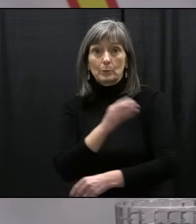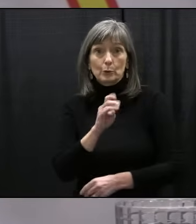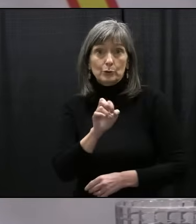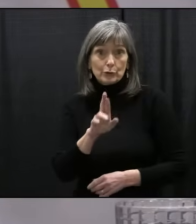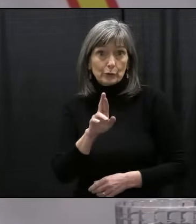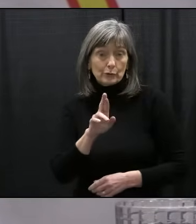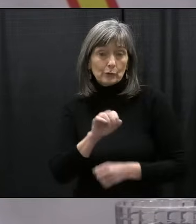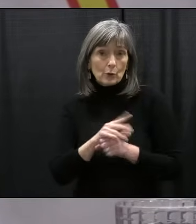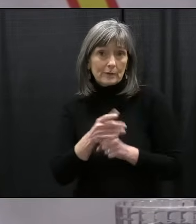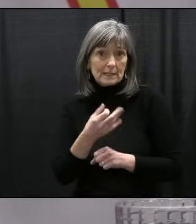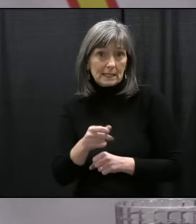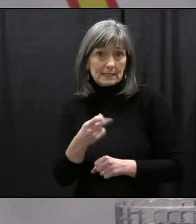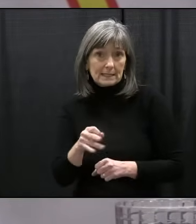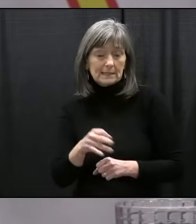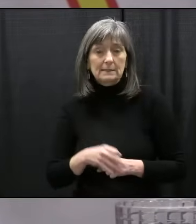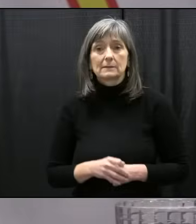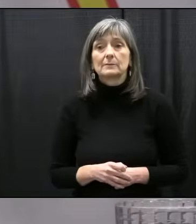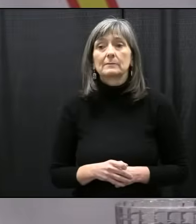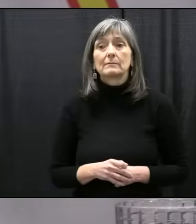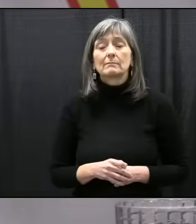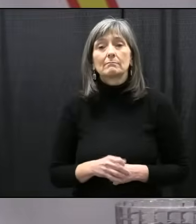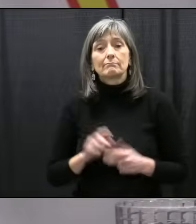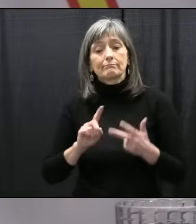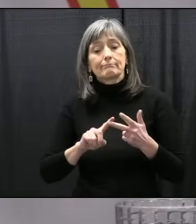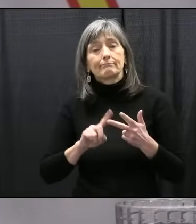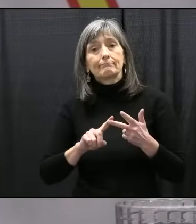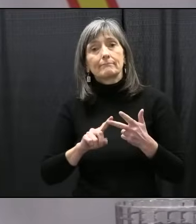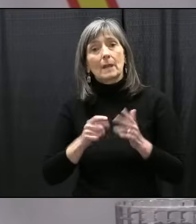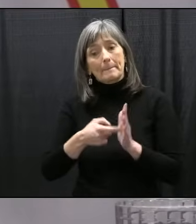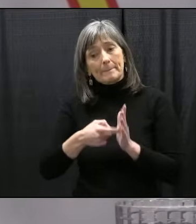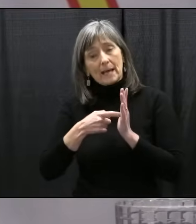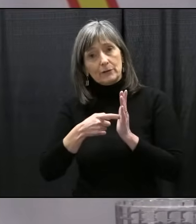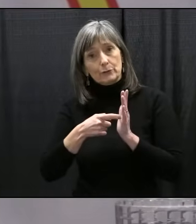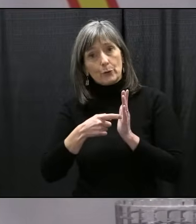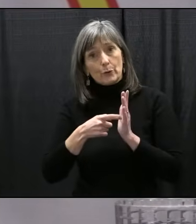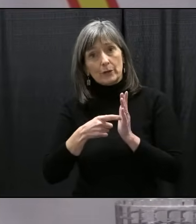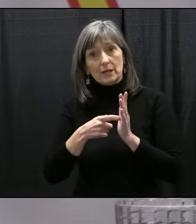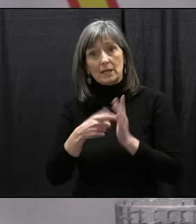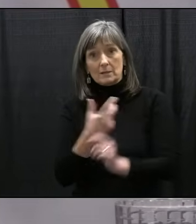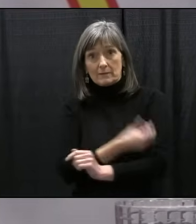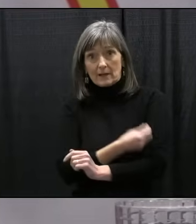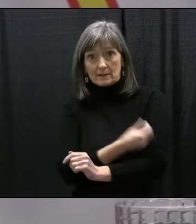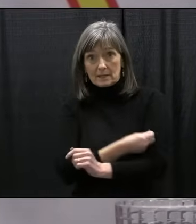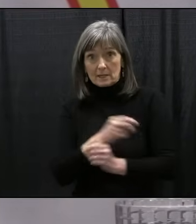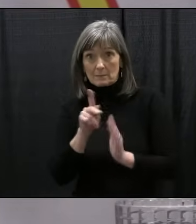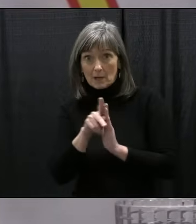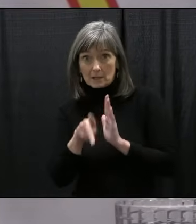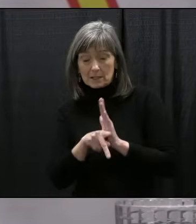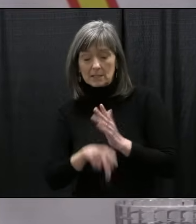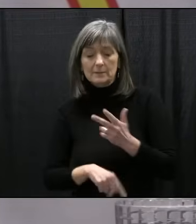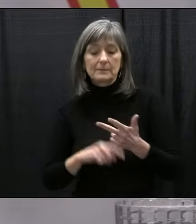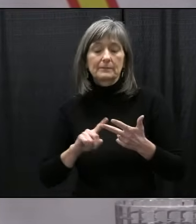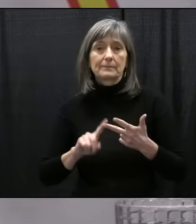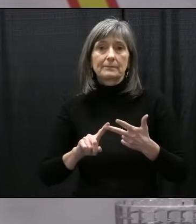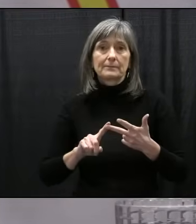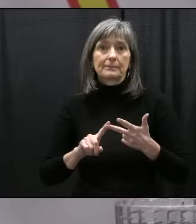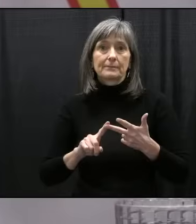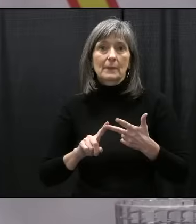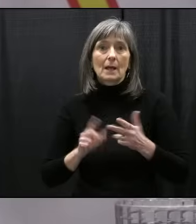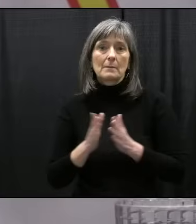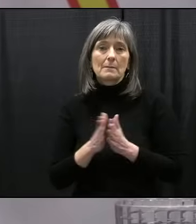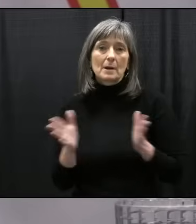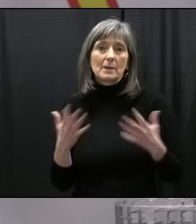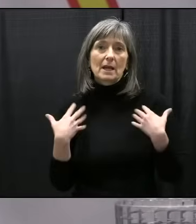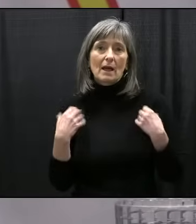vaccinations, the success of our mandatory vaccination policy and regulation, and adjustments to public health restrictions